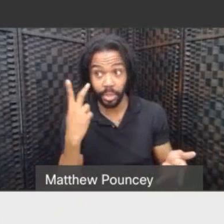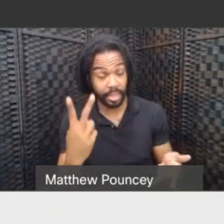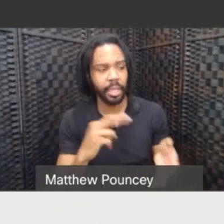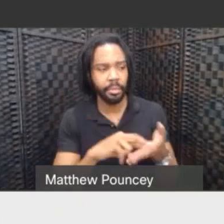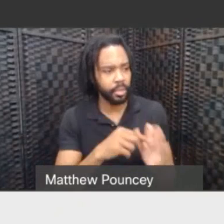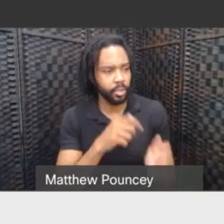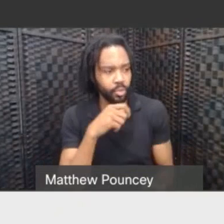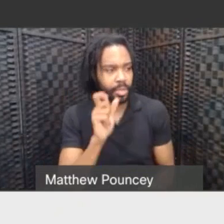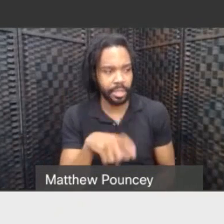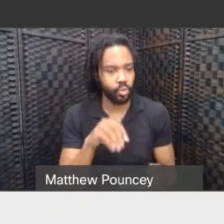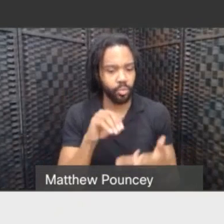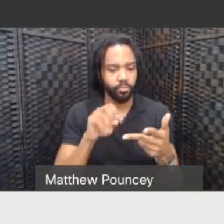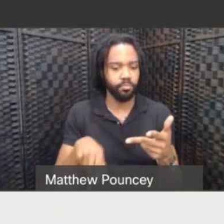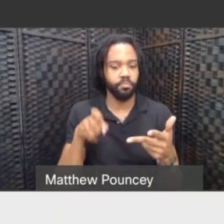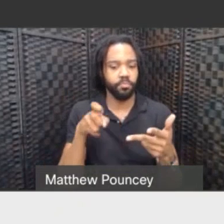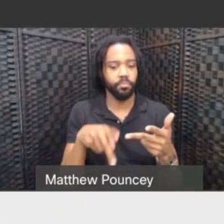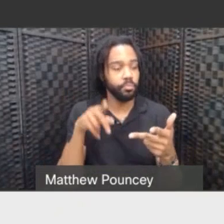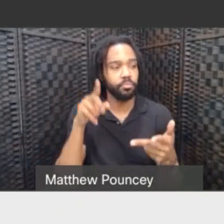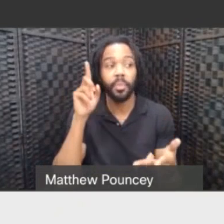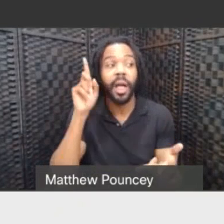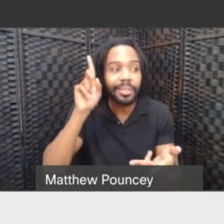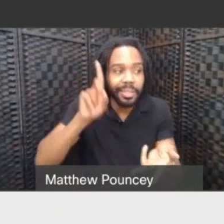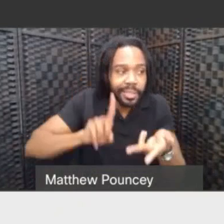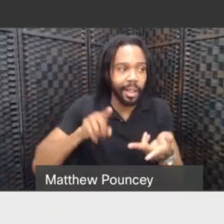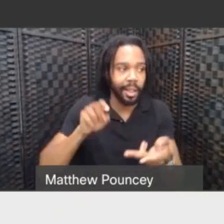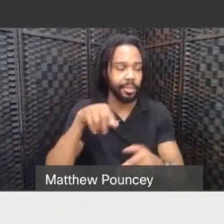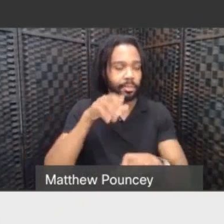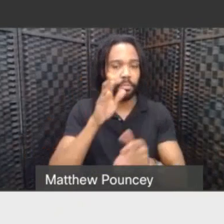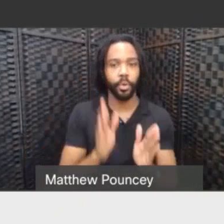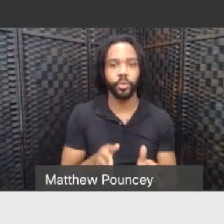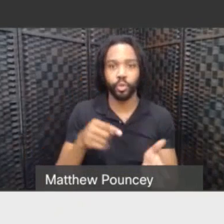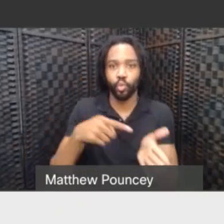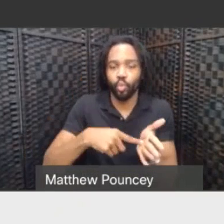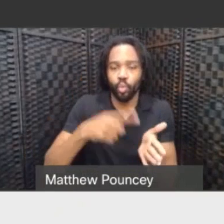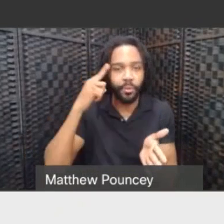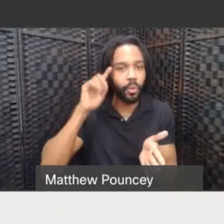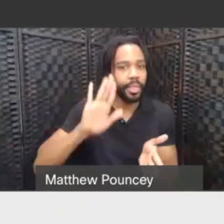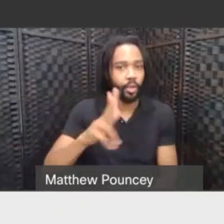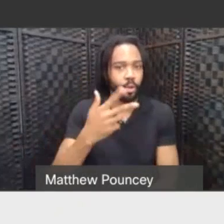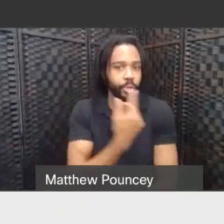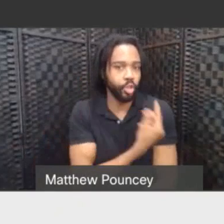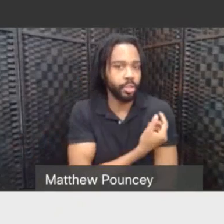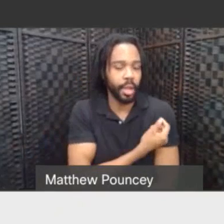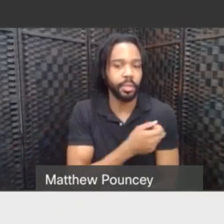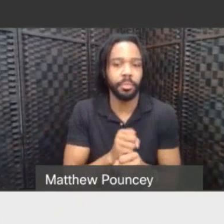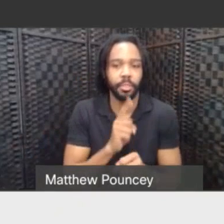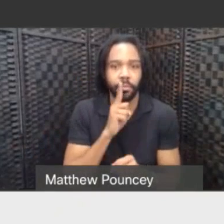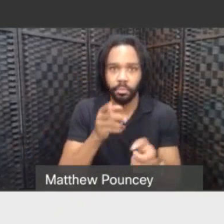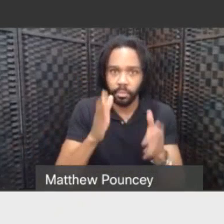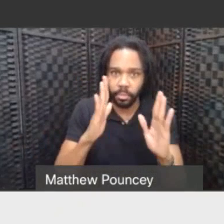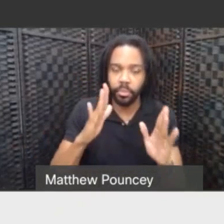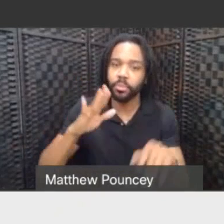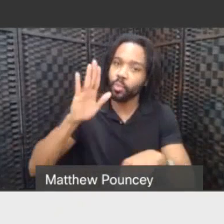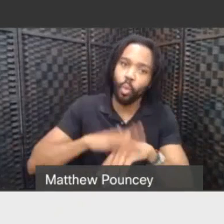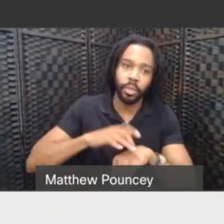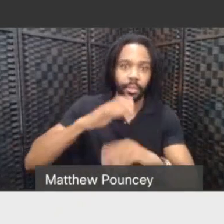not see anything until the person is due for a booster. And Beam stays on top of updating